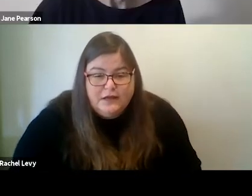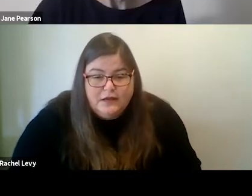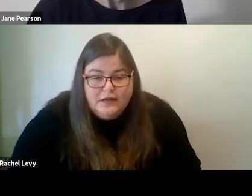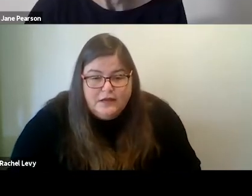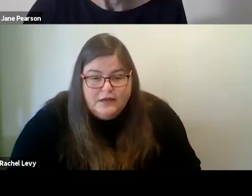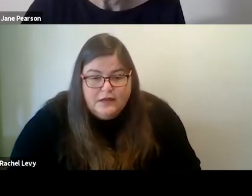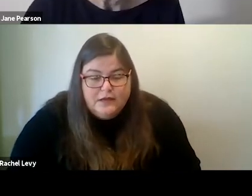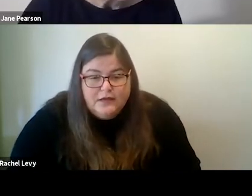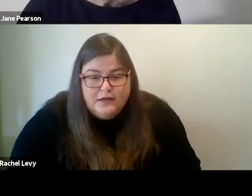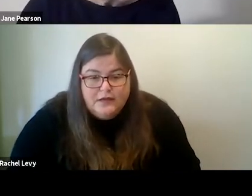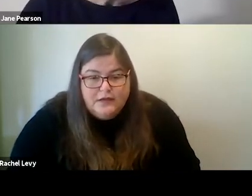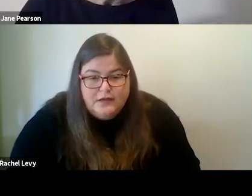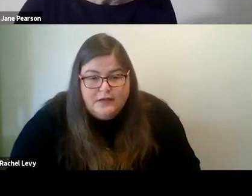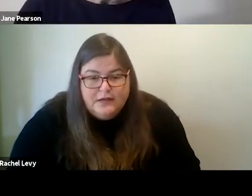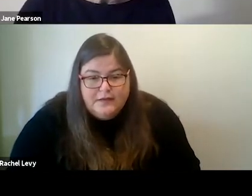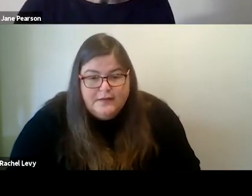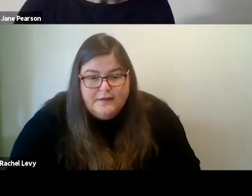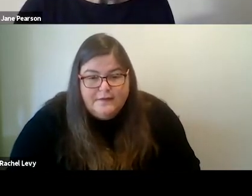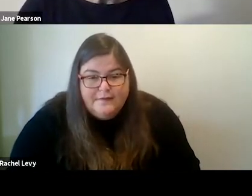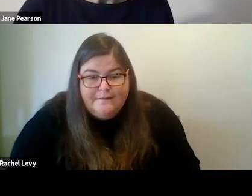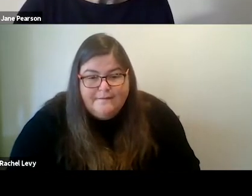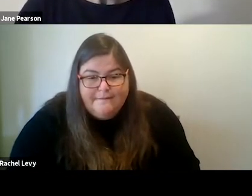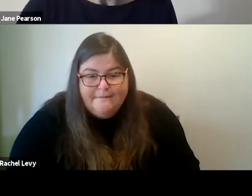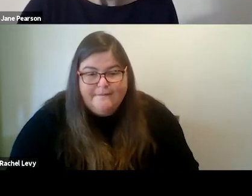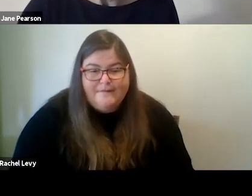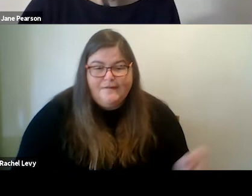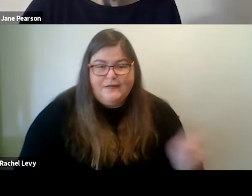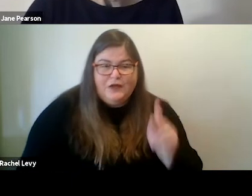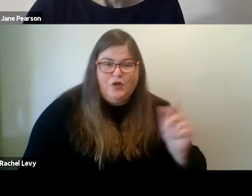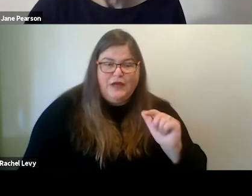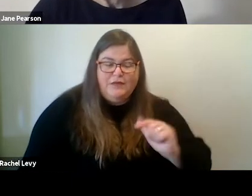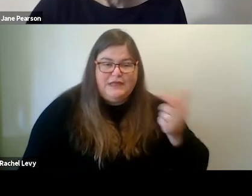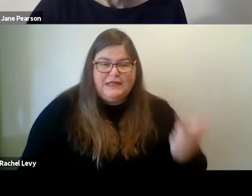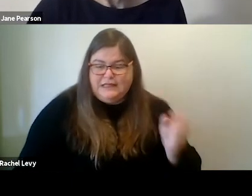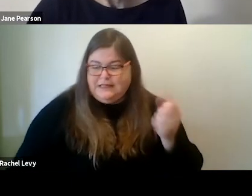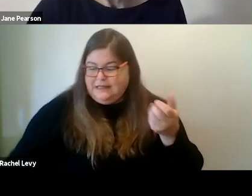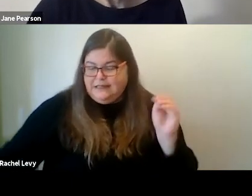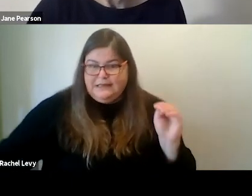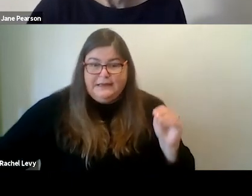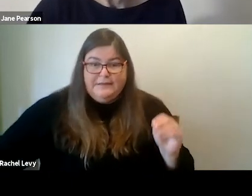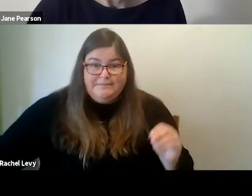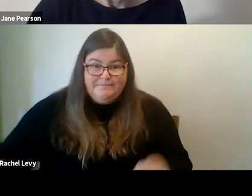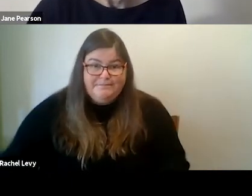Great, thank you. Our next speaker is Sam Brinton. Take it away, Sam.